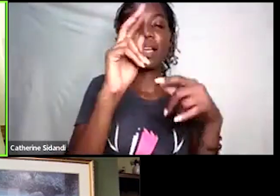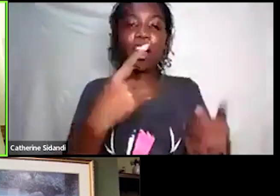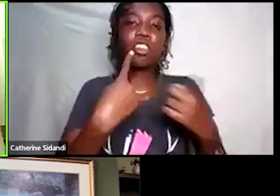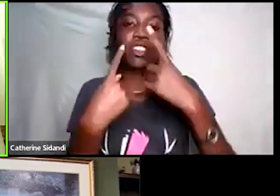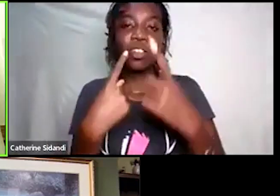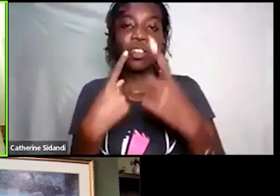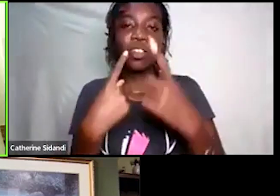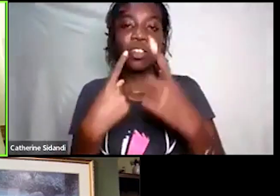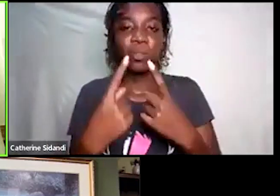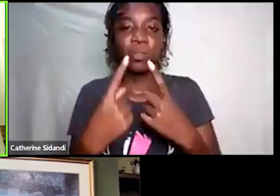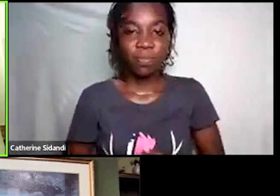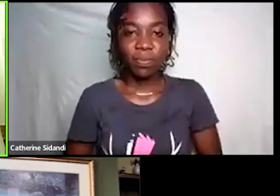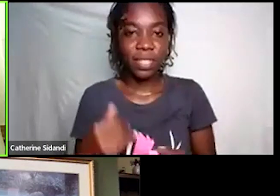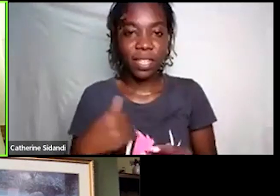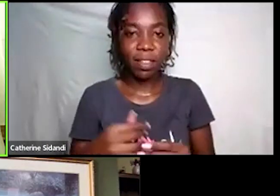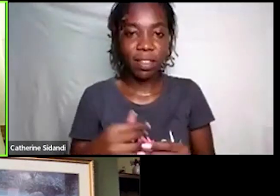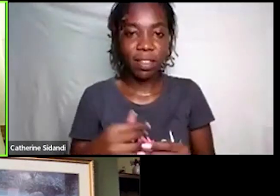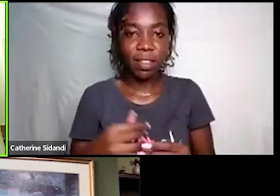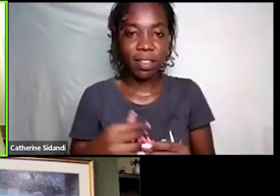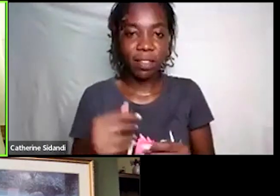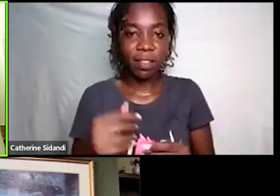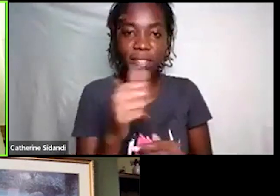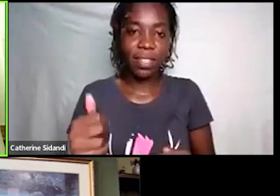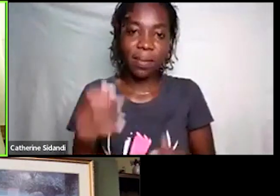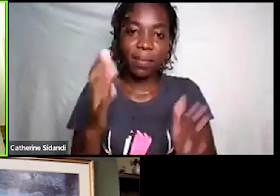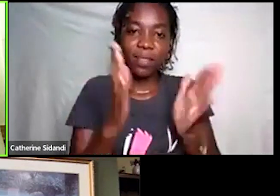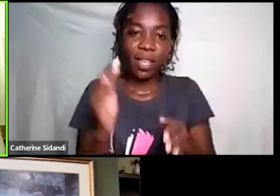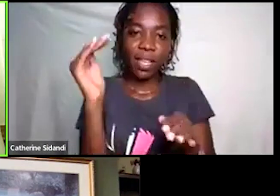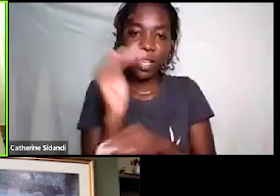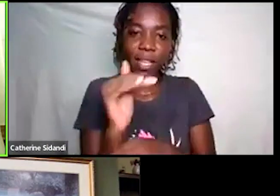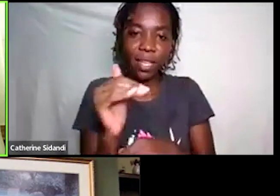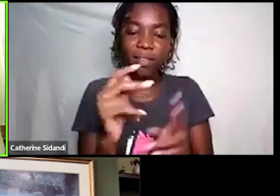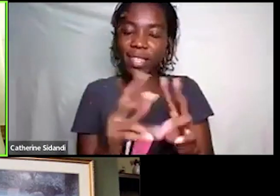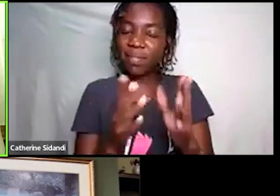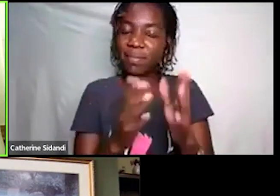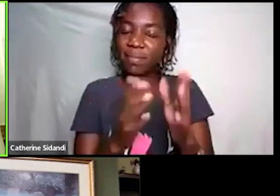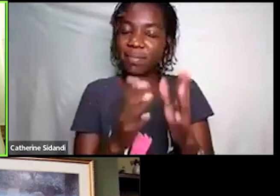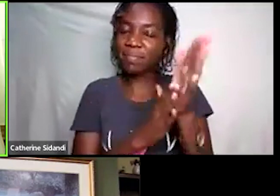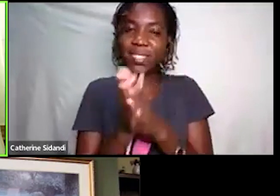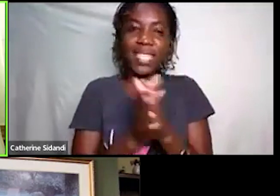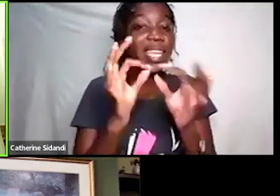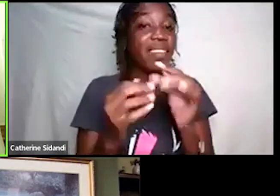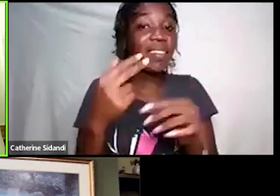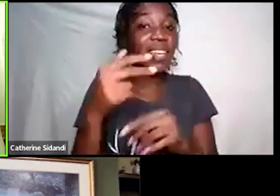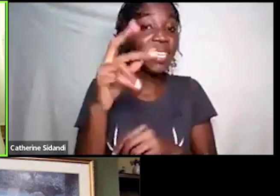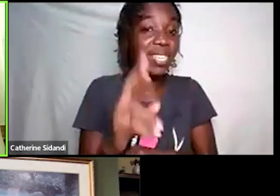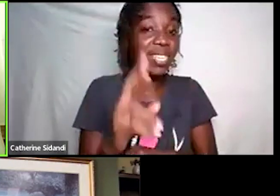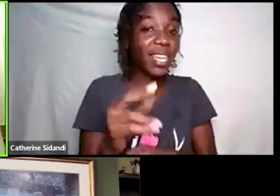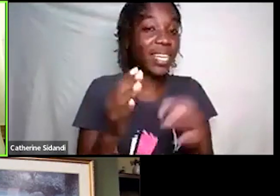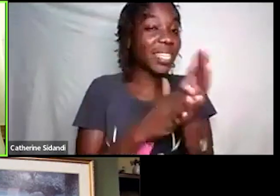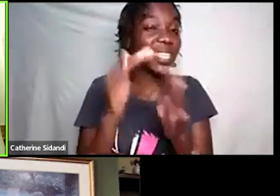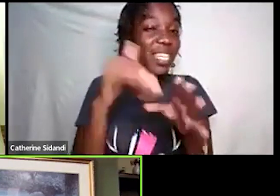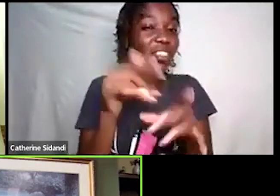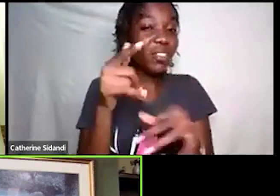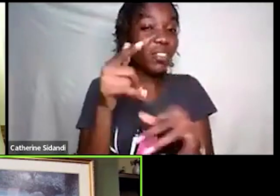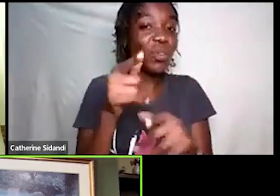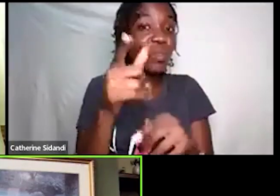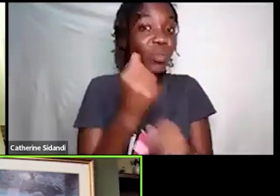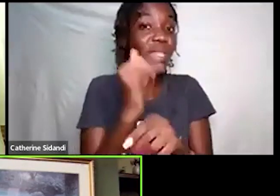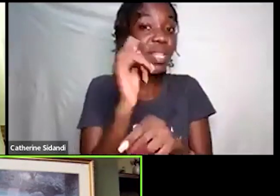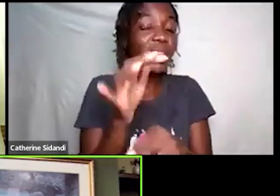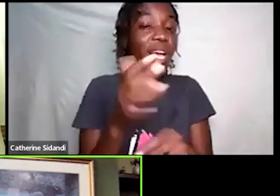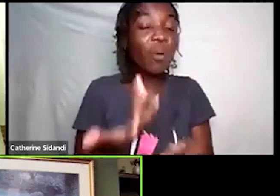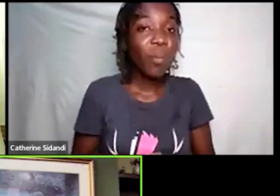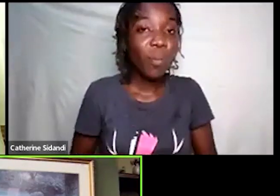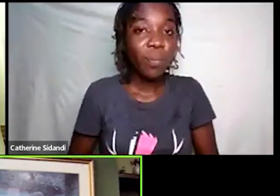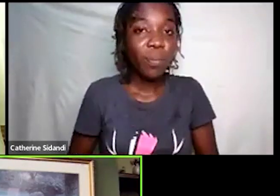Monica has asked a very interesting question. And if the HR is the one interested in you, how do you handle that? There's always someone